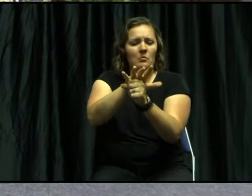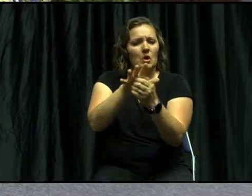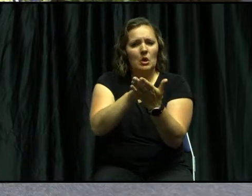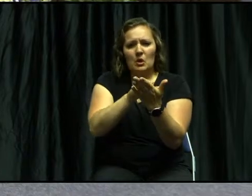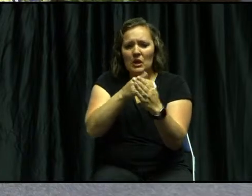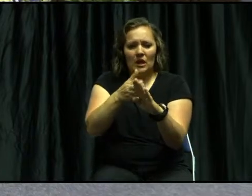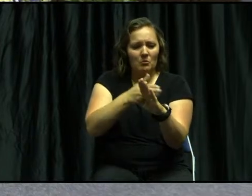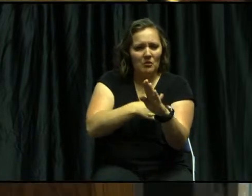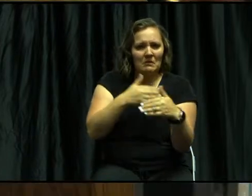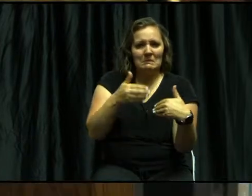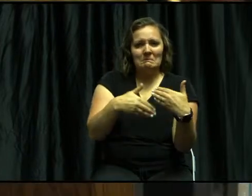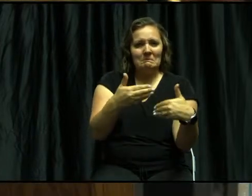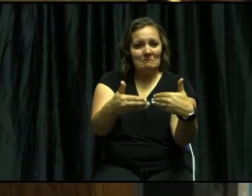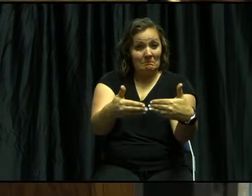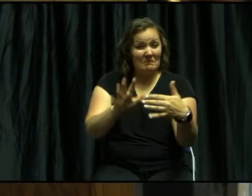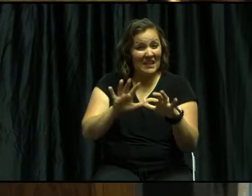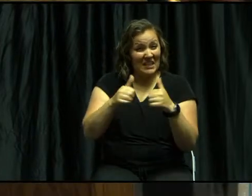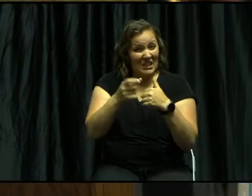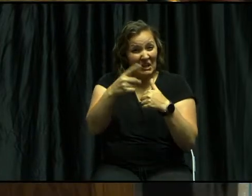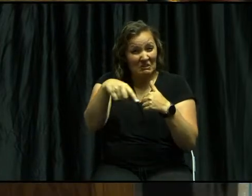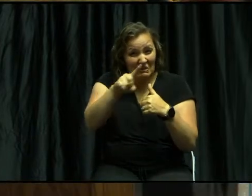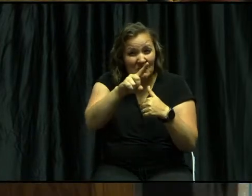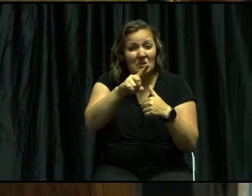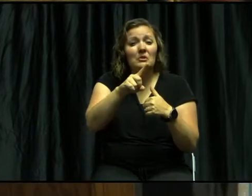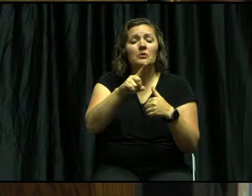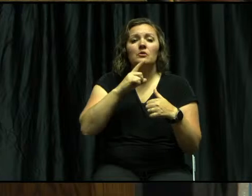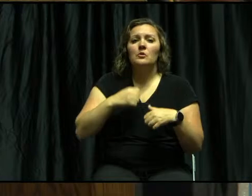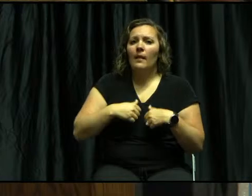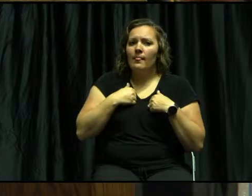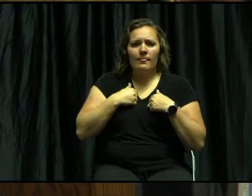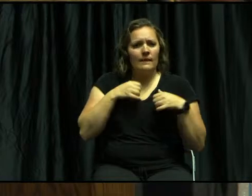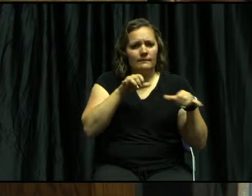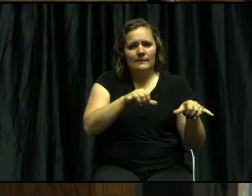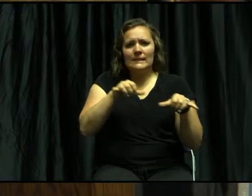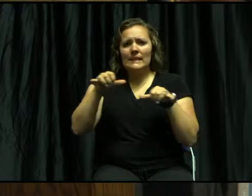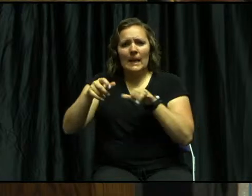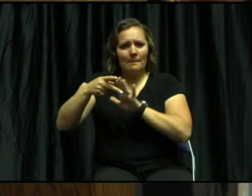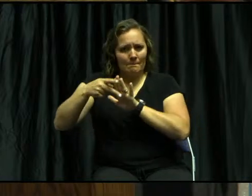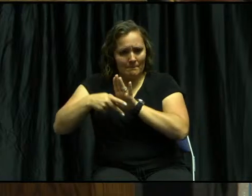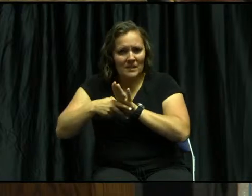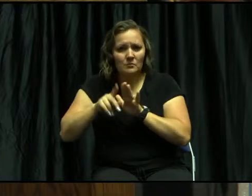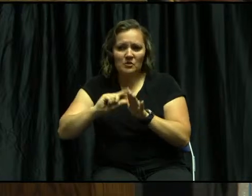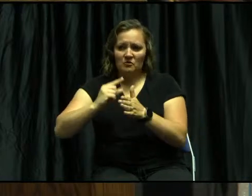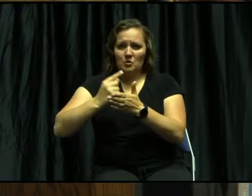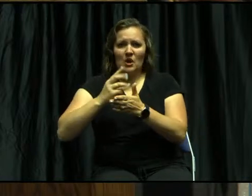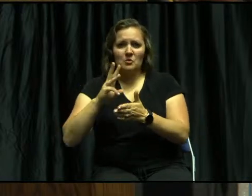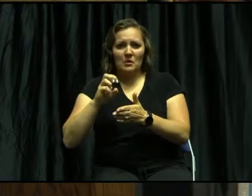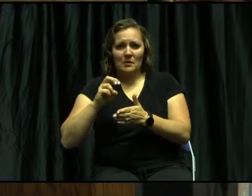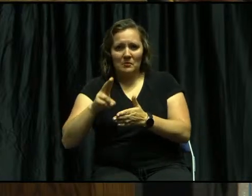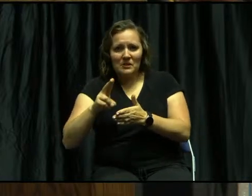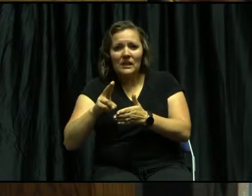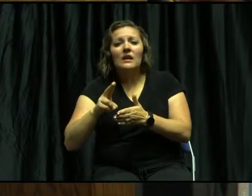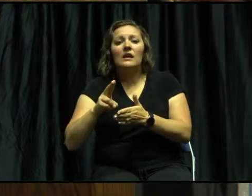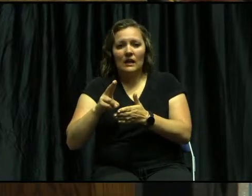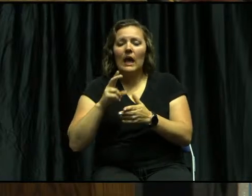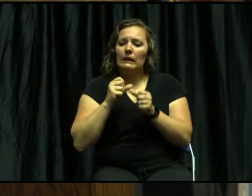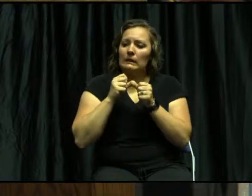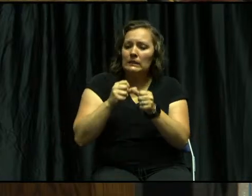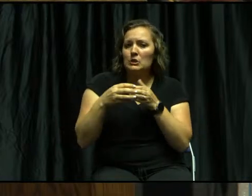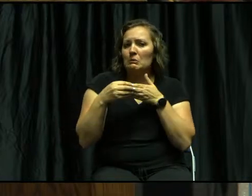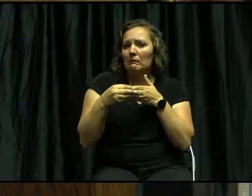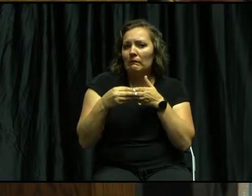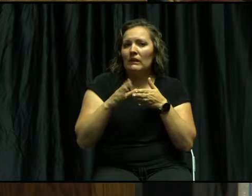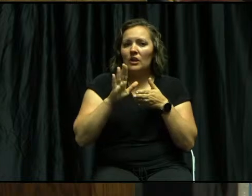along the way. I challenge each of you to live by these same principles as you graduate from Weber and continue to lead in